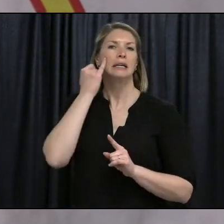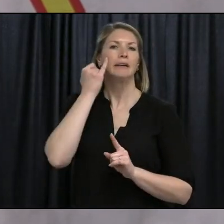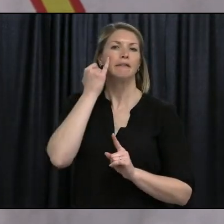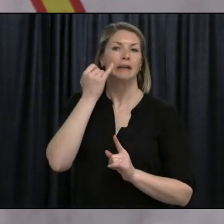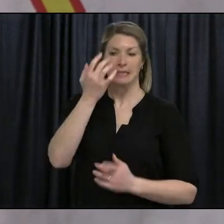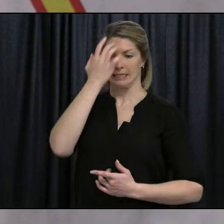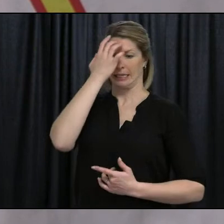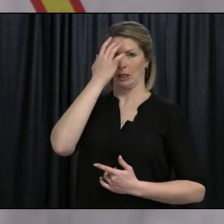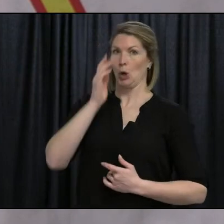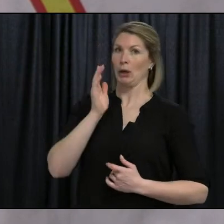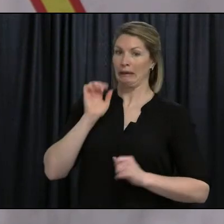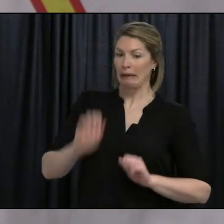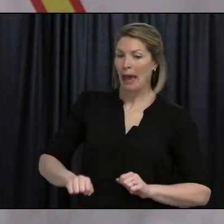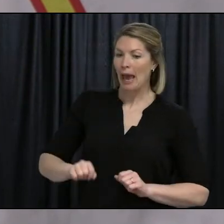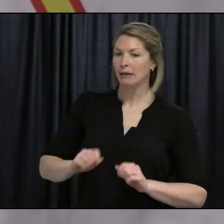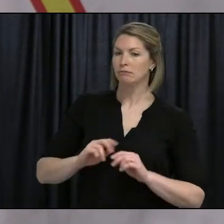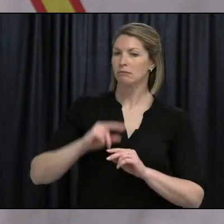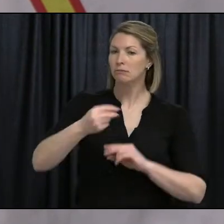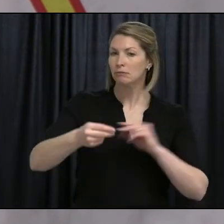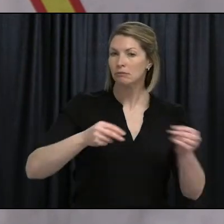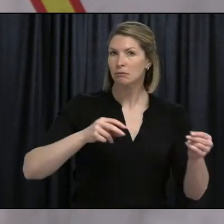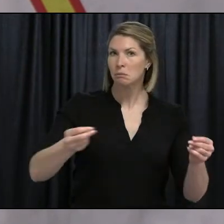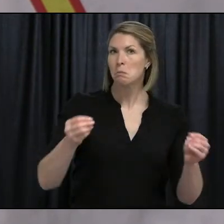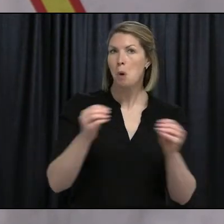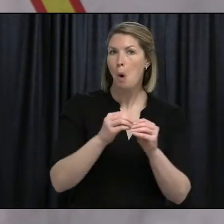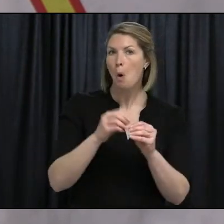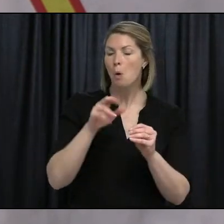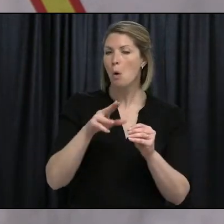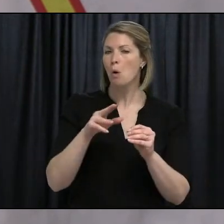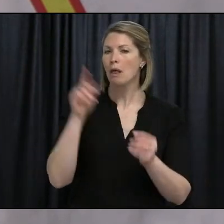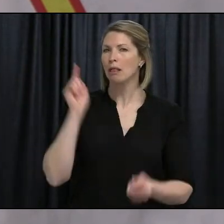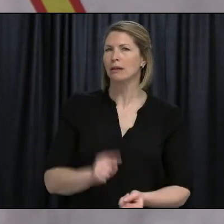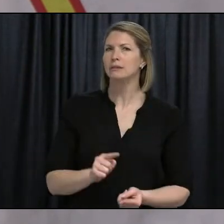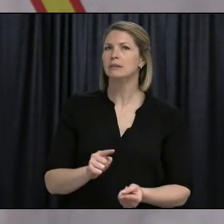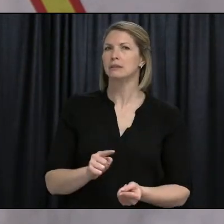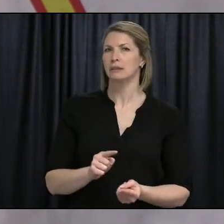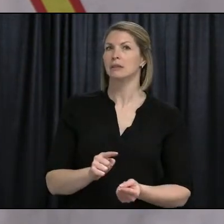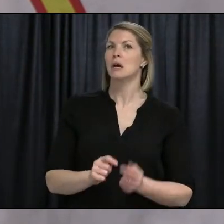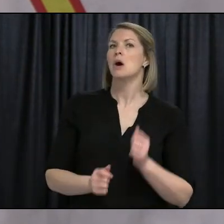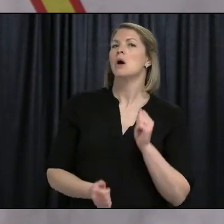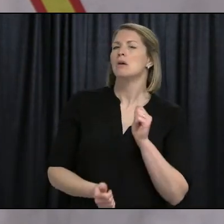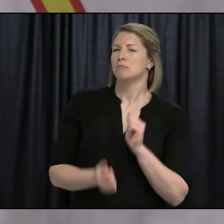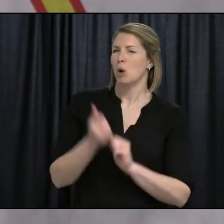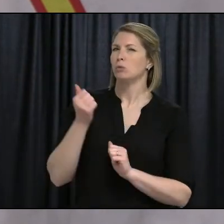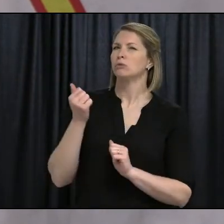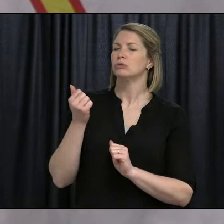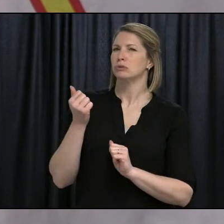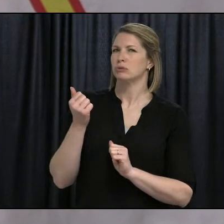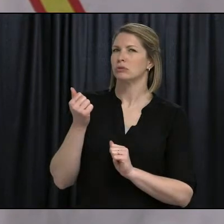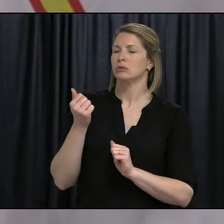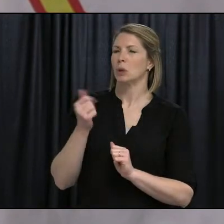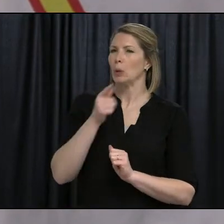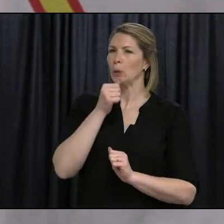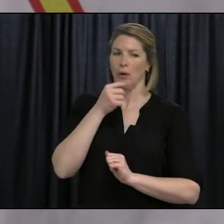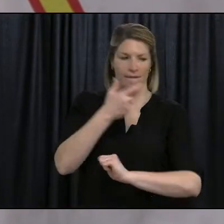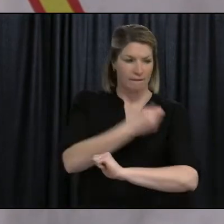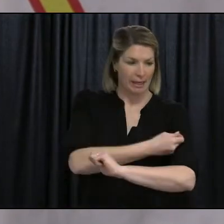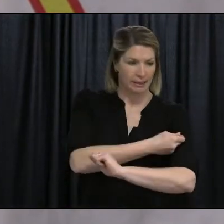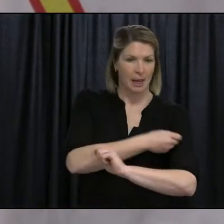will say that in those cases that we've had post-vaccine, we haven't seen severe disease to this